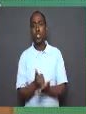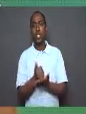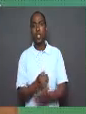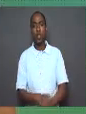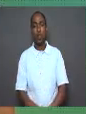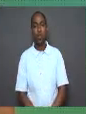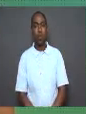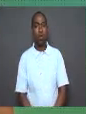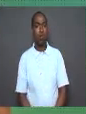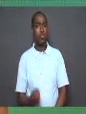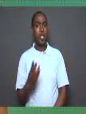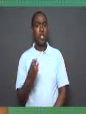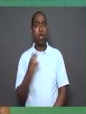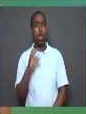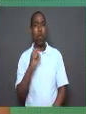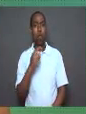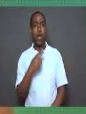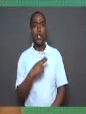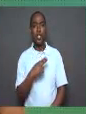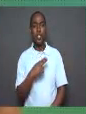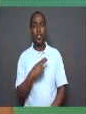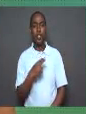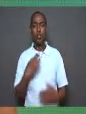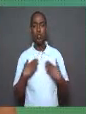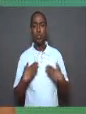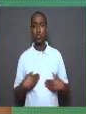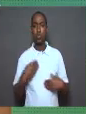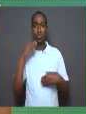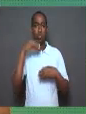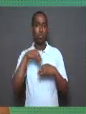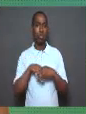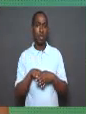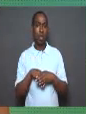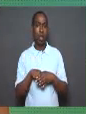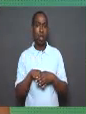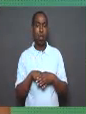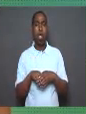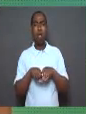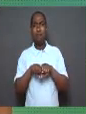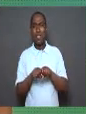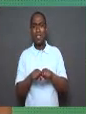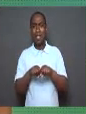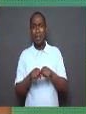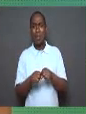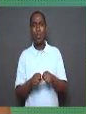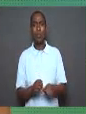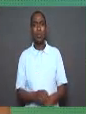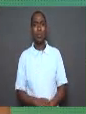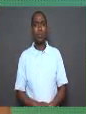Most carbohydrates taken into the body are broken down